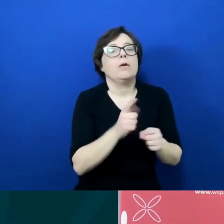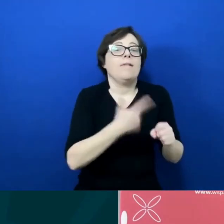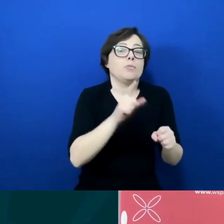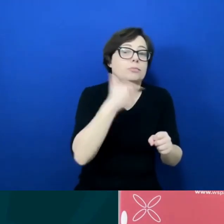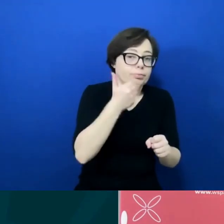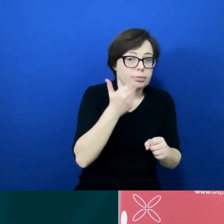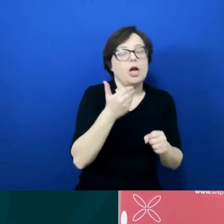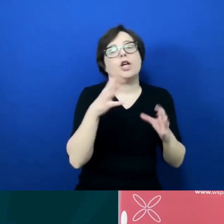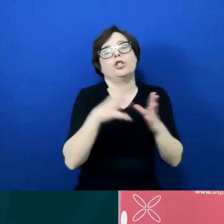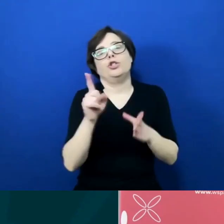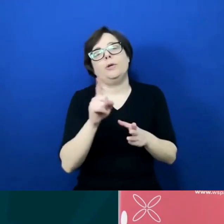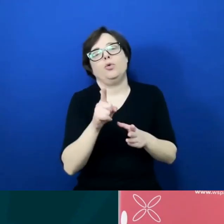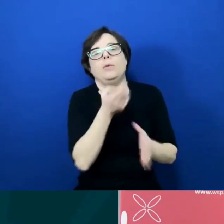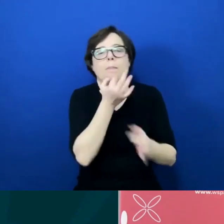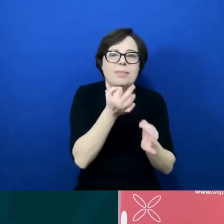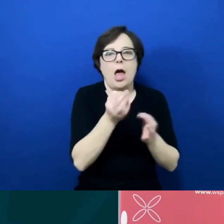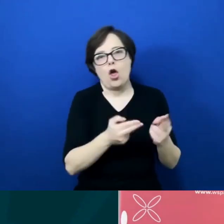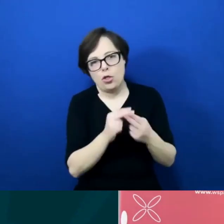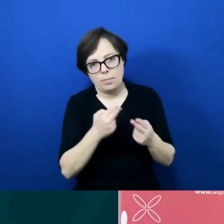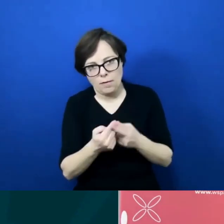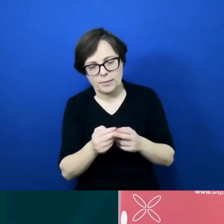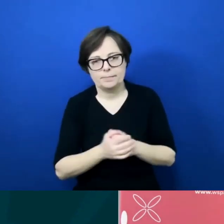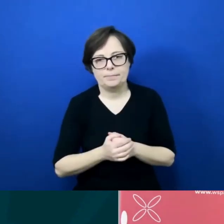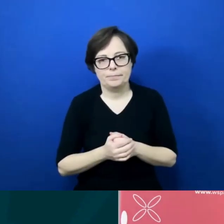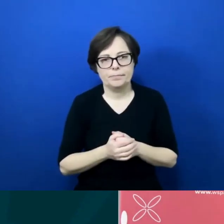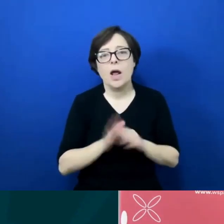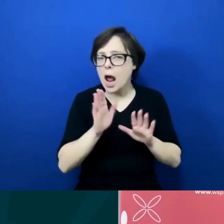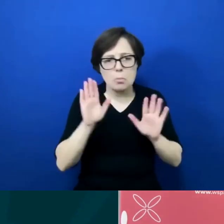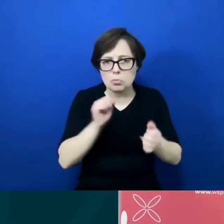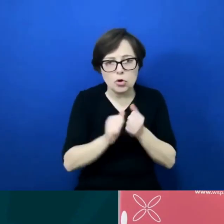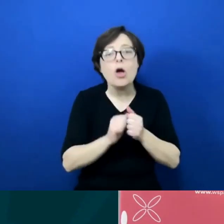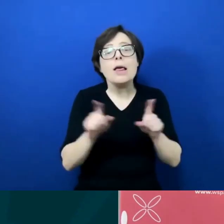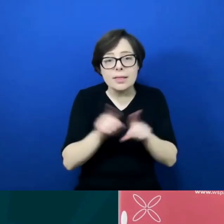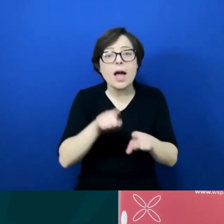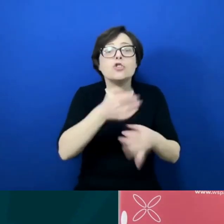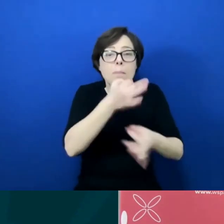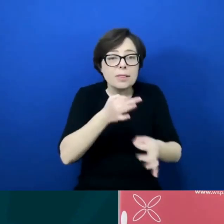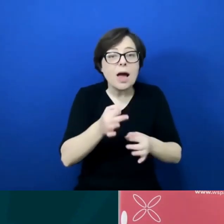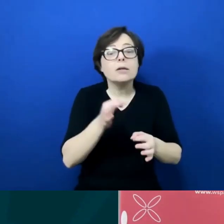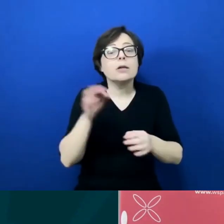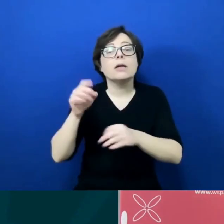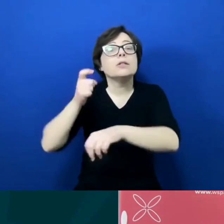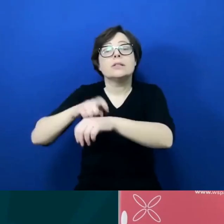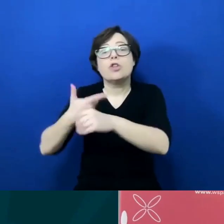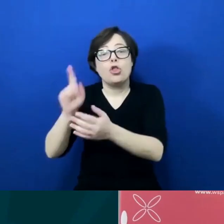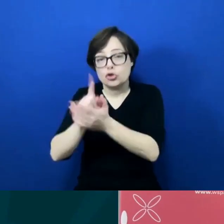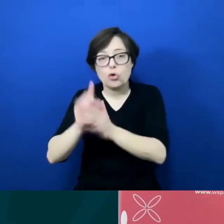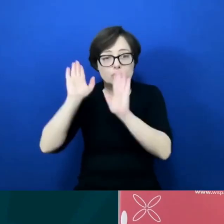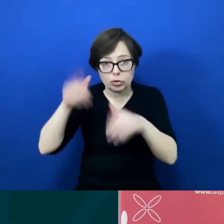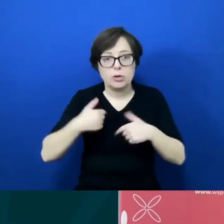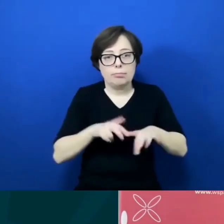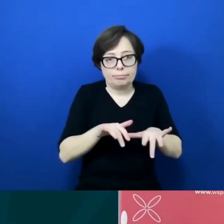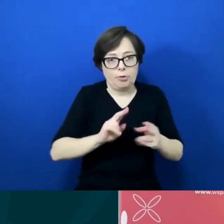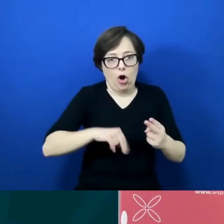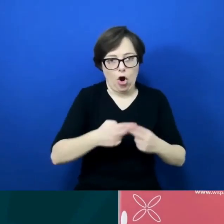minutes devoted to Q&A. So we will be using the time also to provide answers to